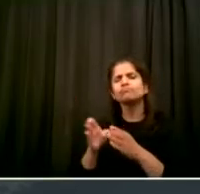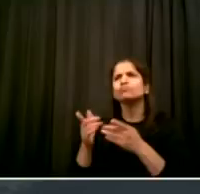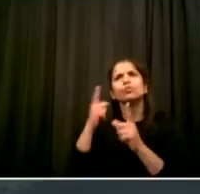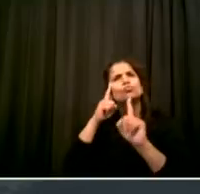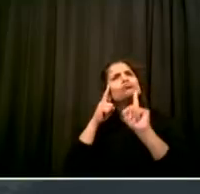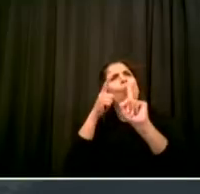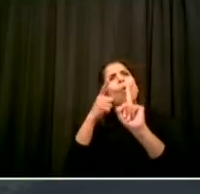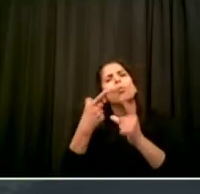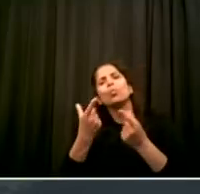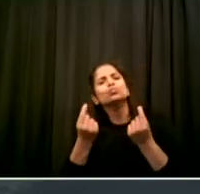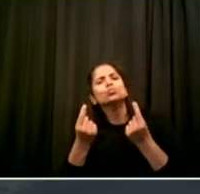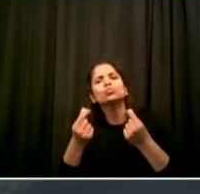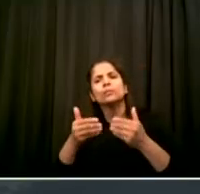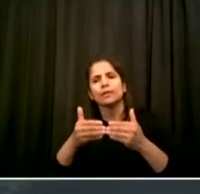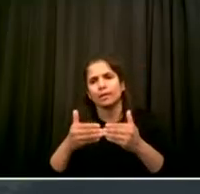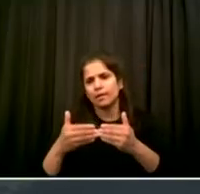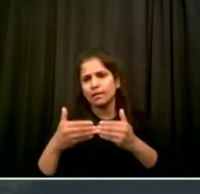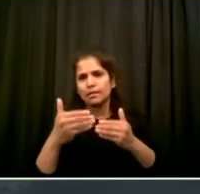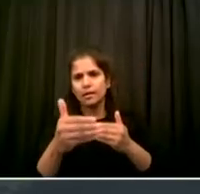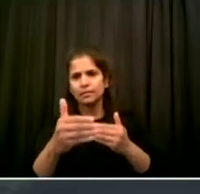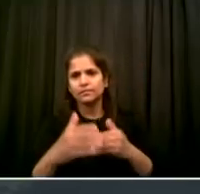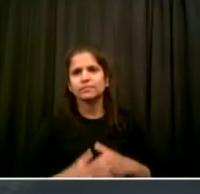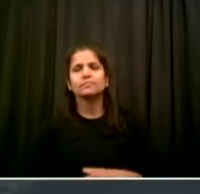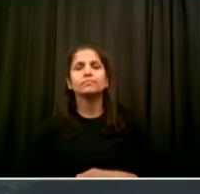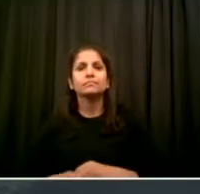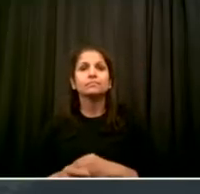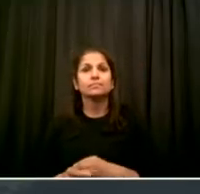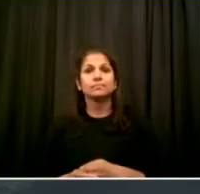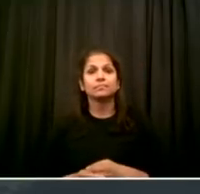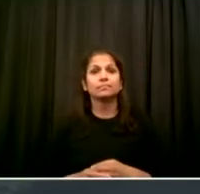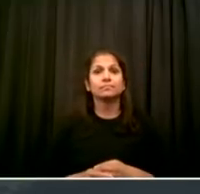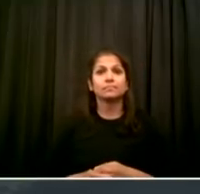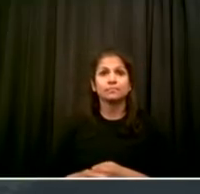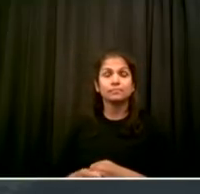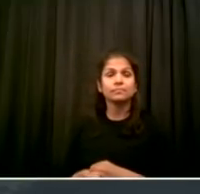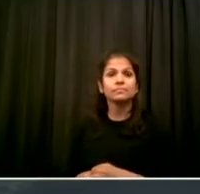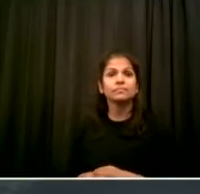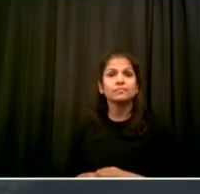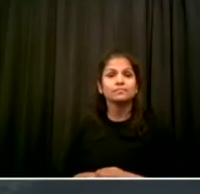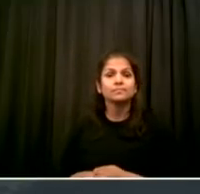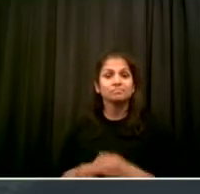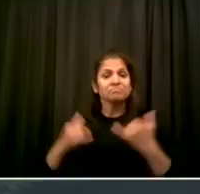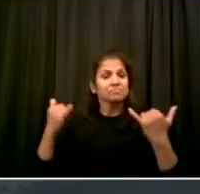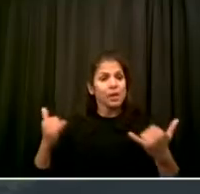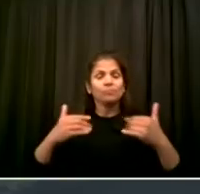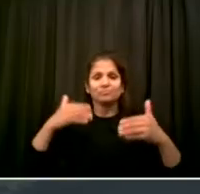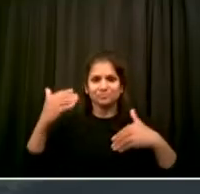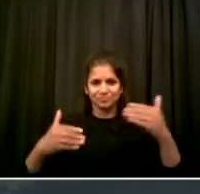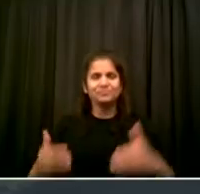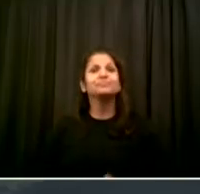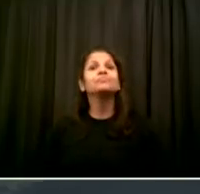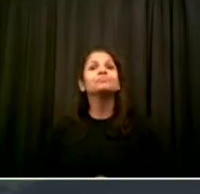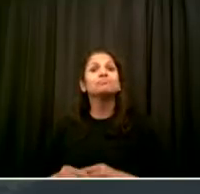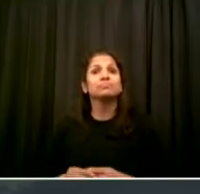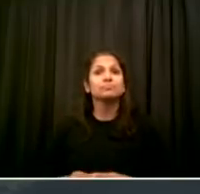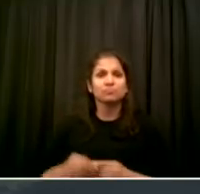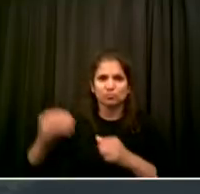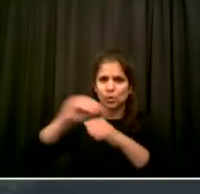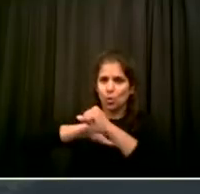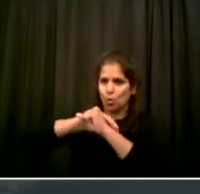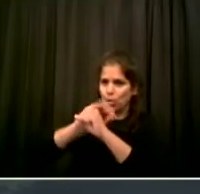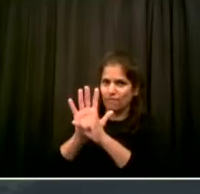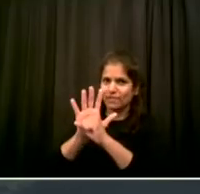Okay. Now, as we continue to fight this disease, as we work towards this